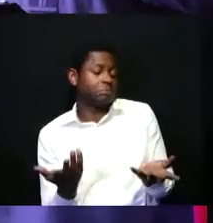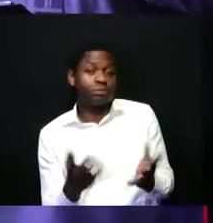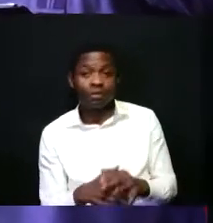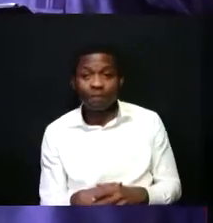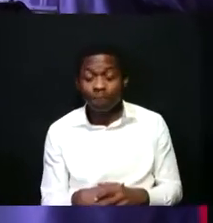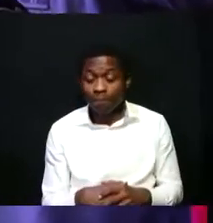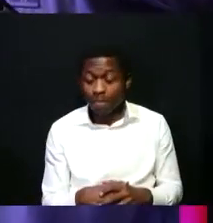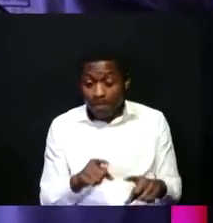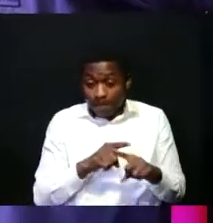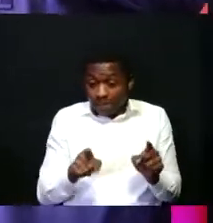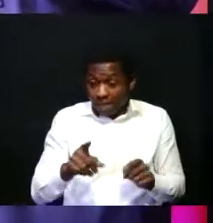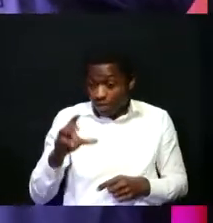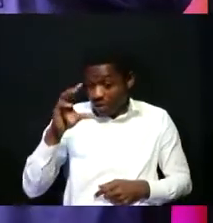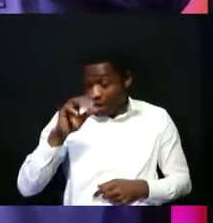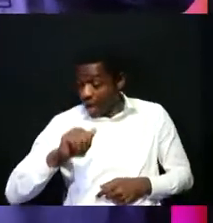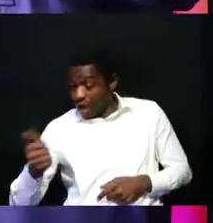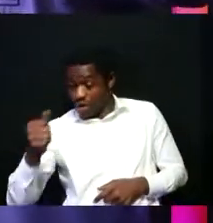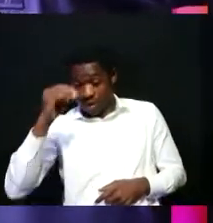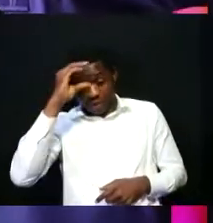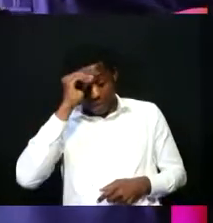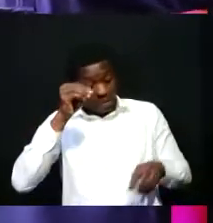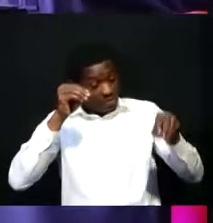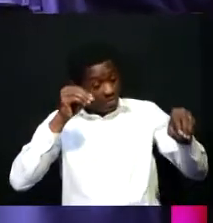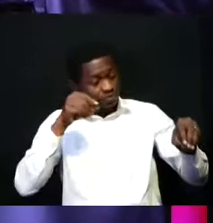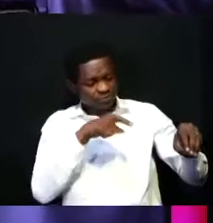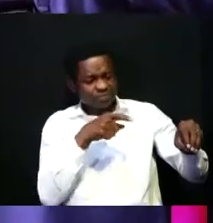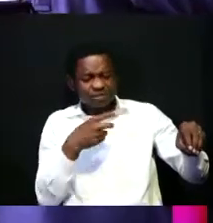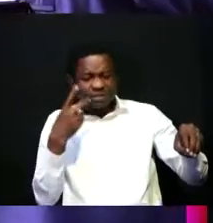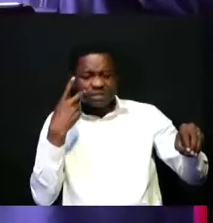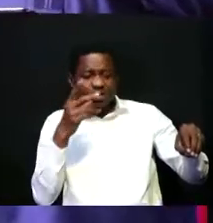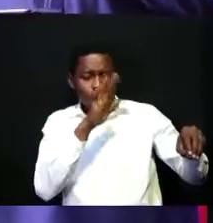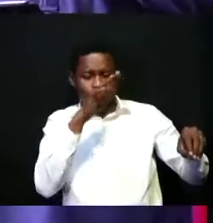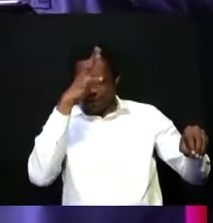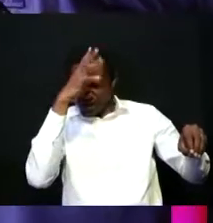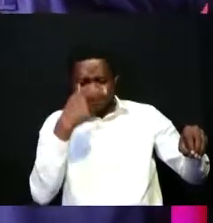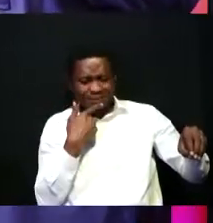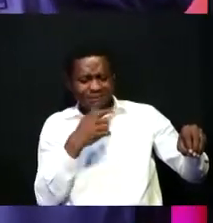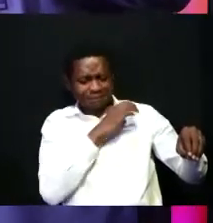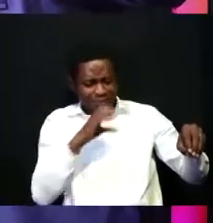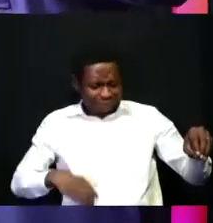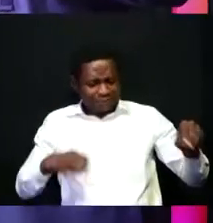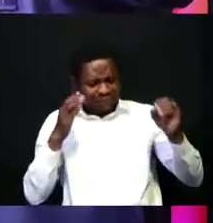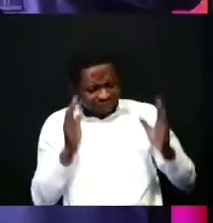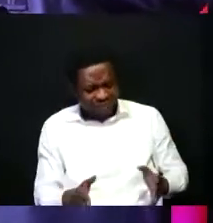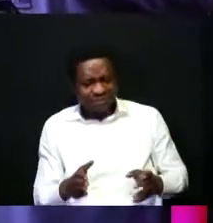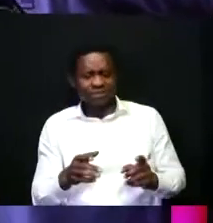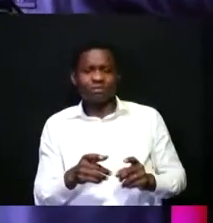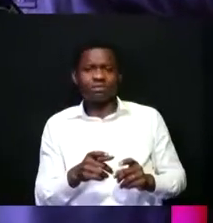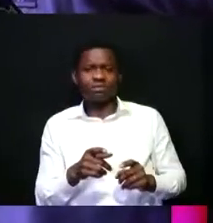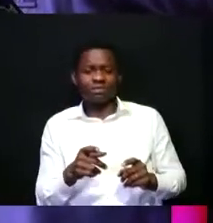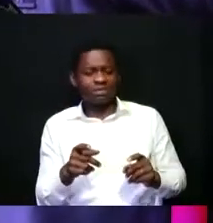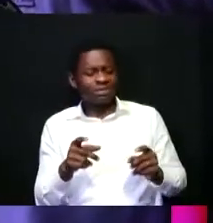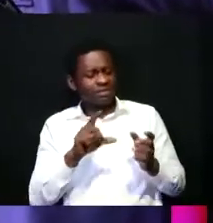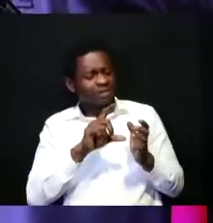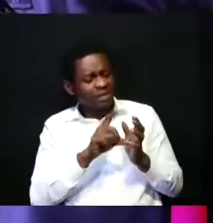the youngster who sees the father who professes to be a Christian and also goes ahead to accept